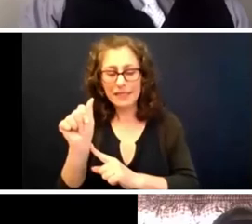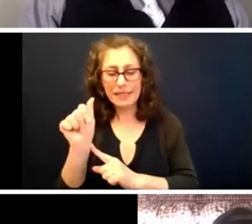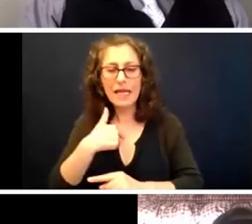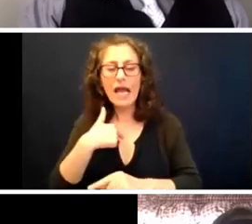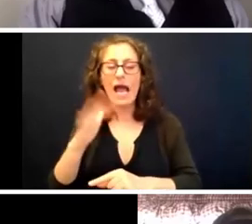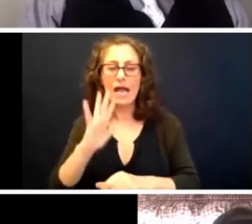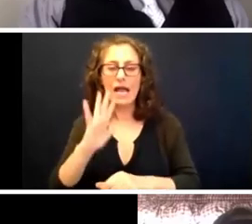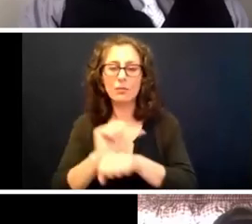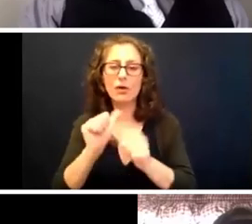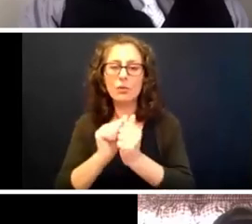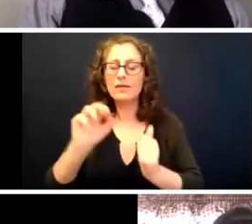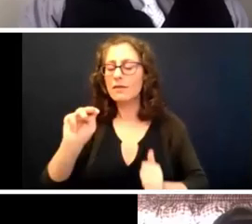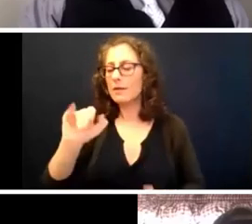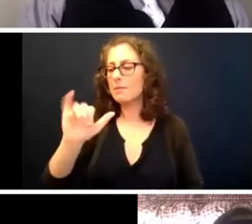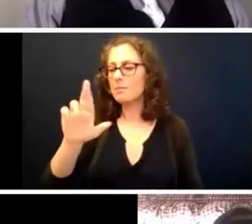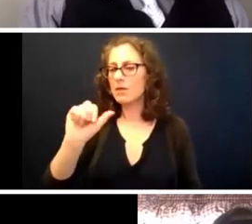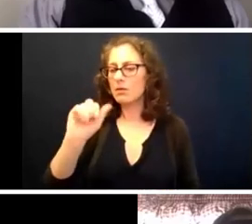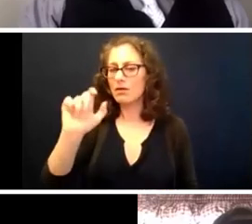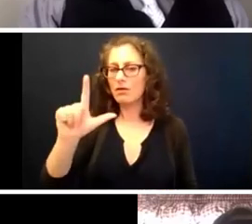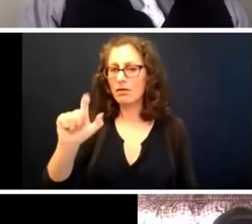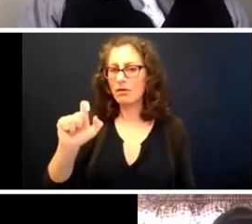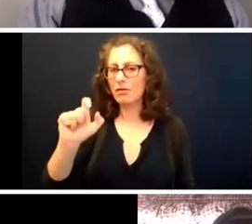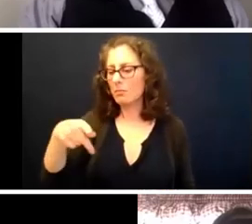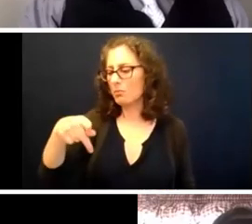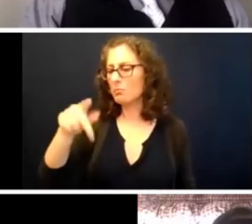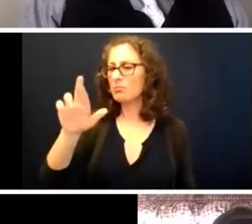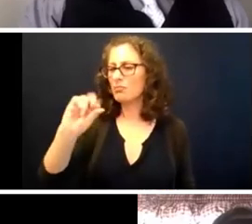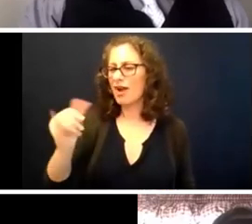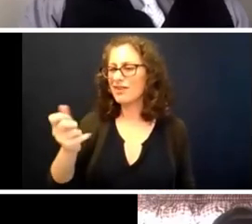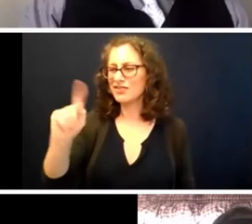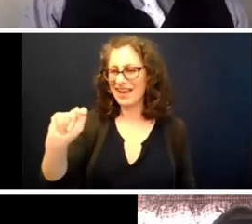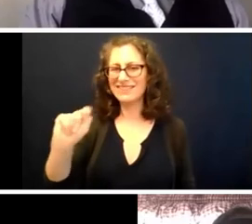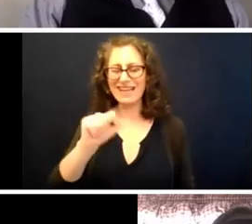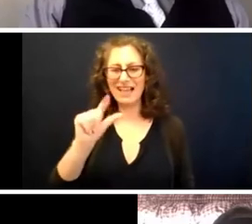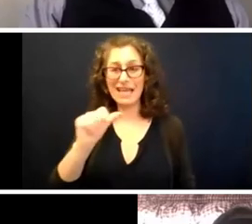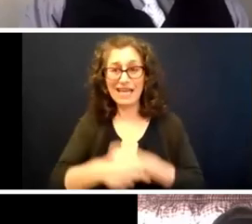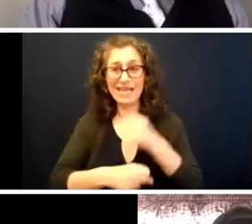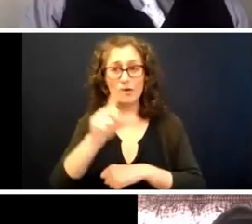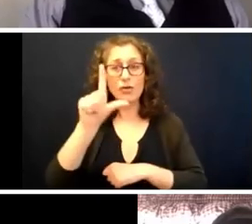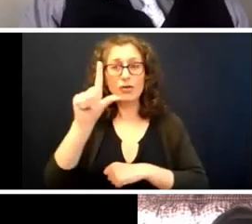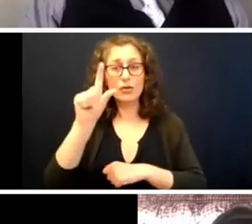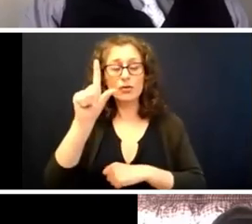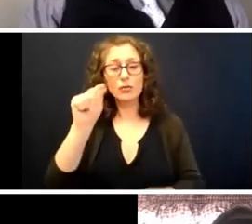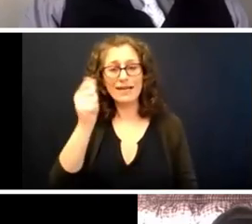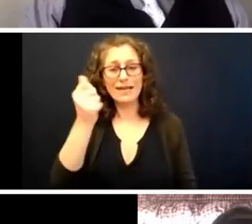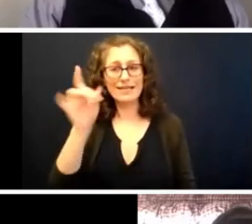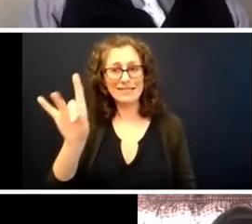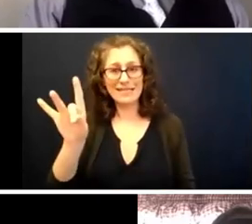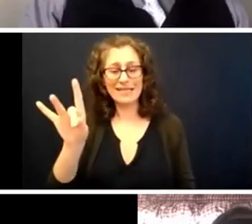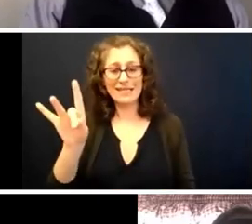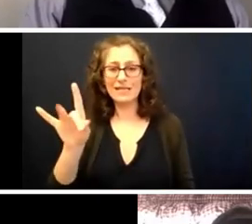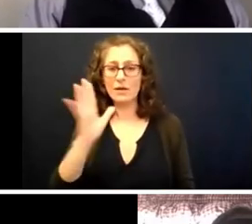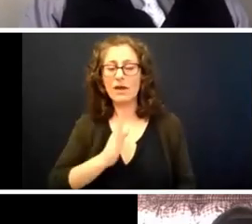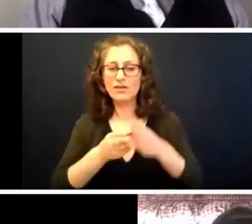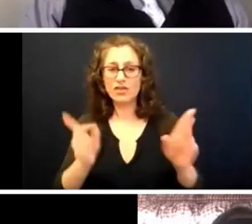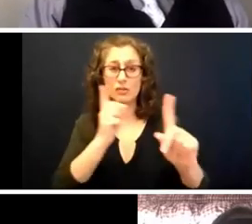the Miracle Project in LA. I'm not sure if any of you have heard of it, back in 2018. And a general goal of mine would be to